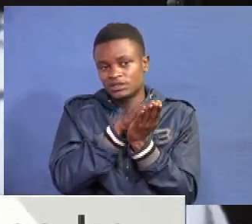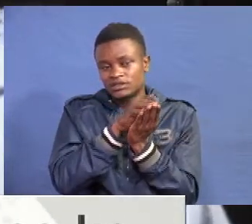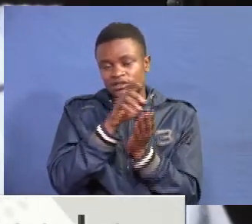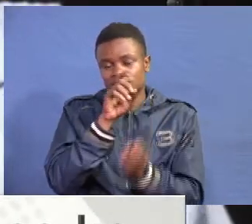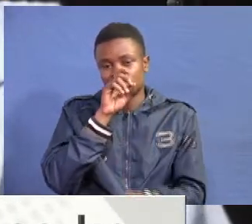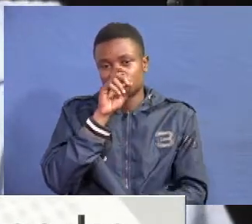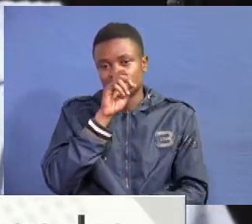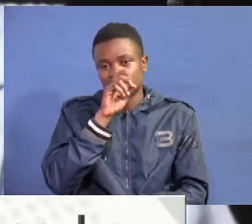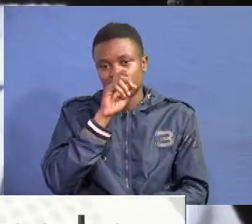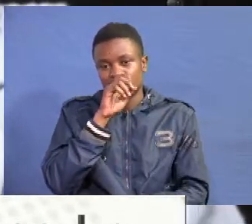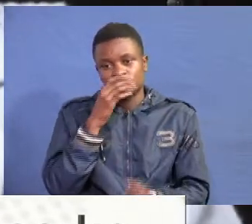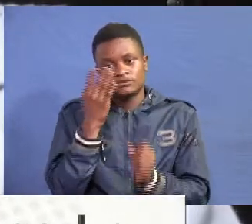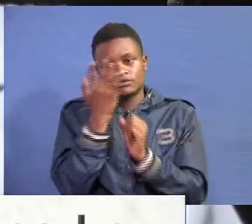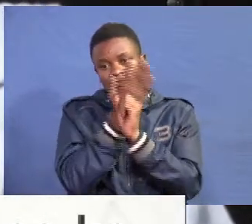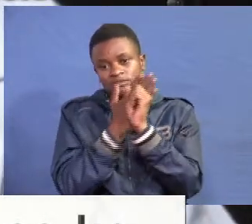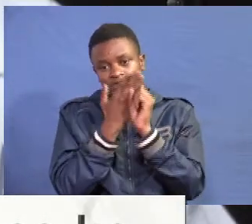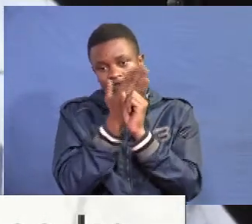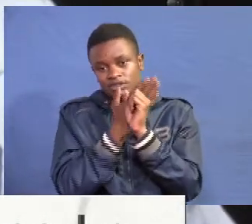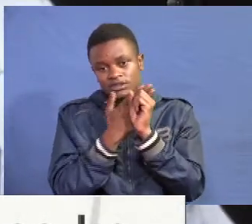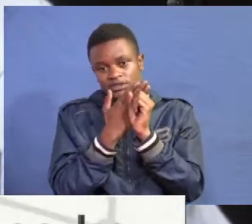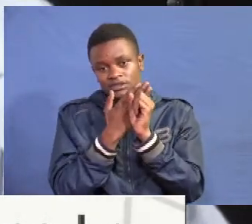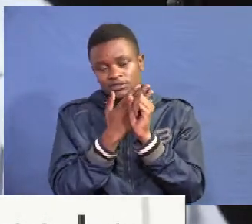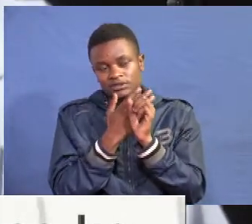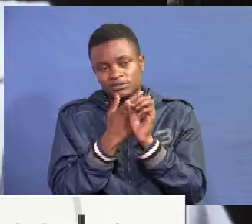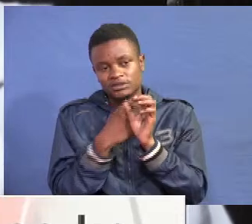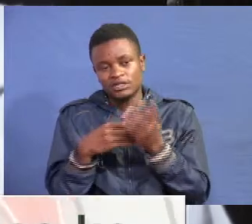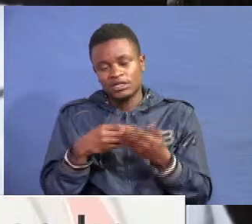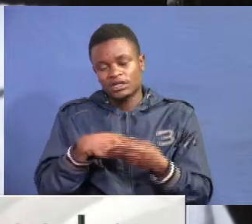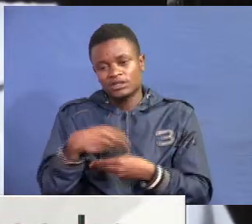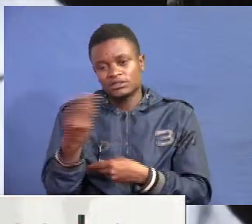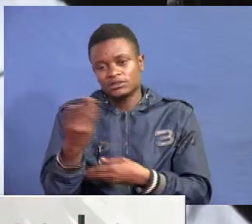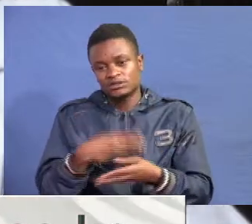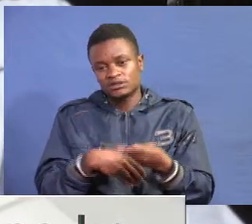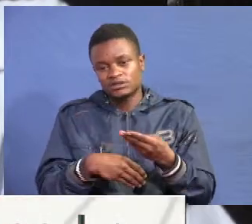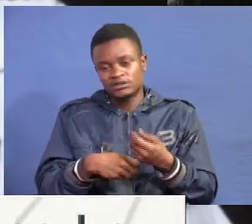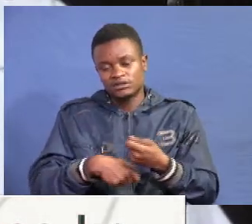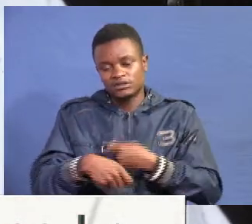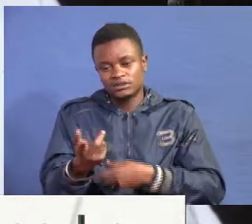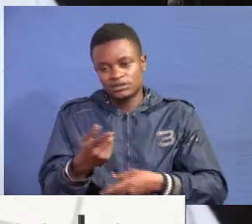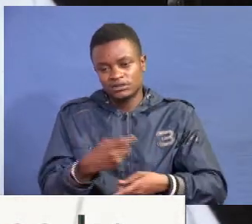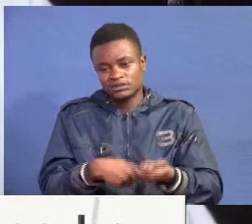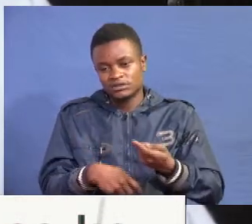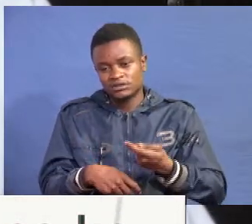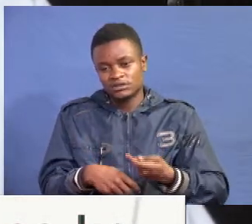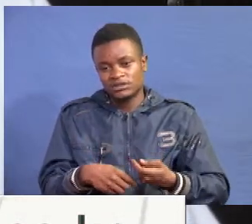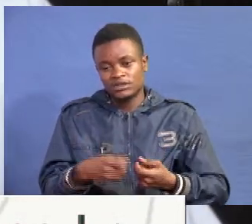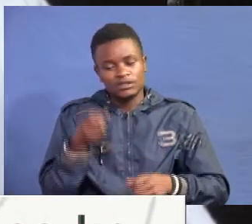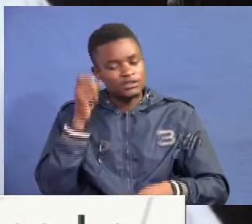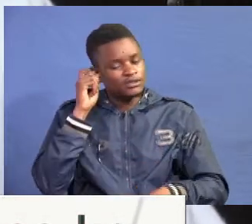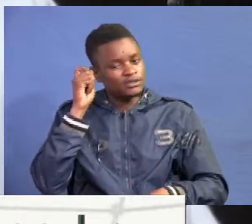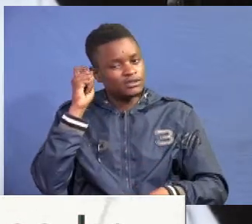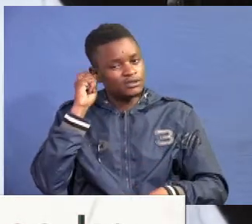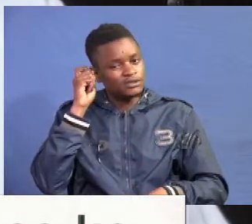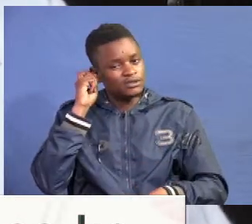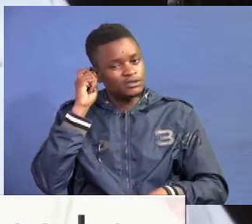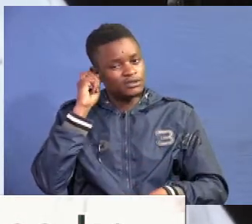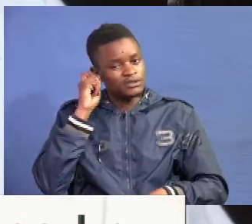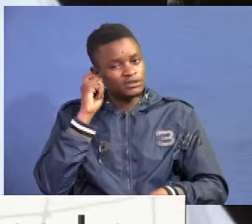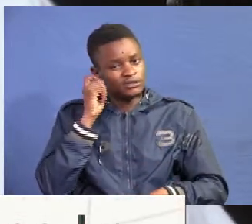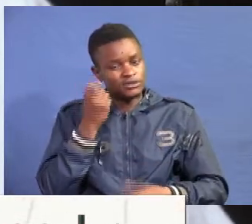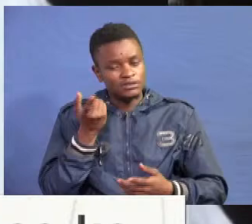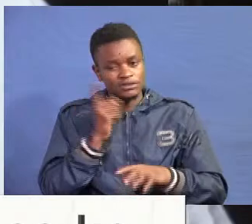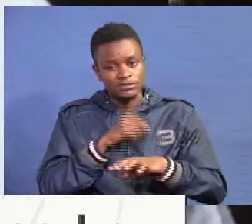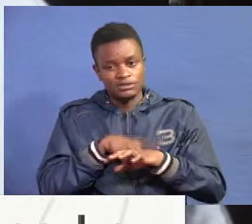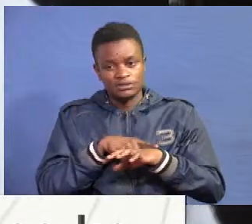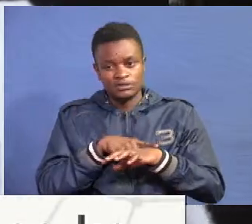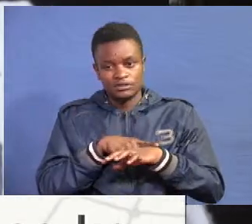sell when I have extra jogos, I sell. I get money. When the eggs layers, after they have laid for quite